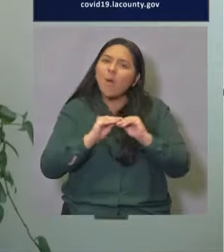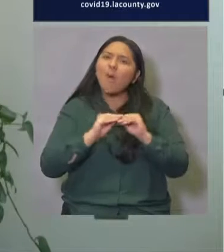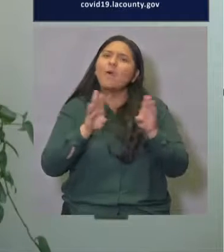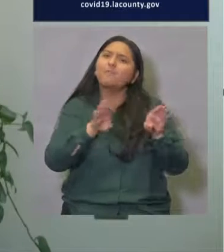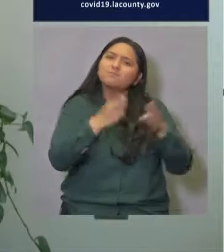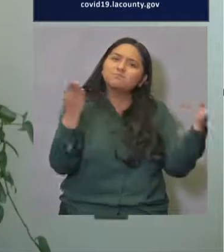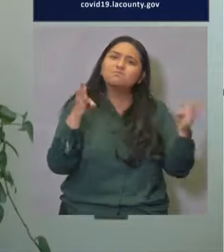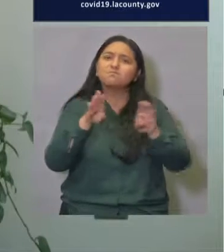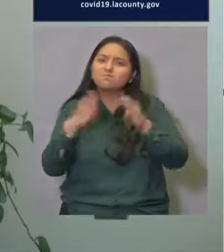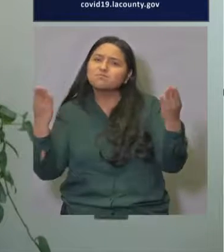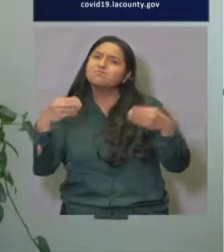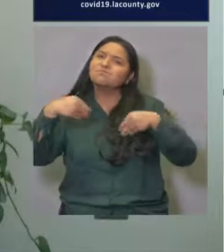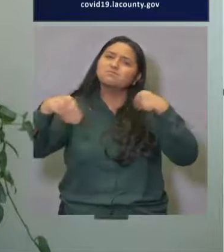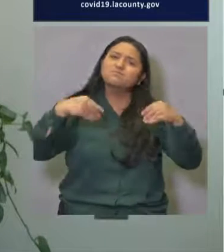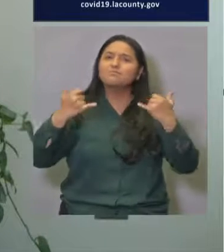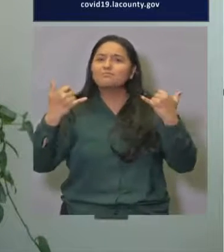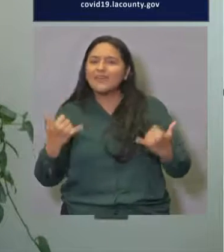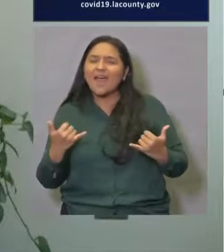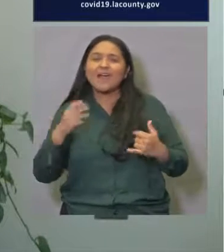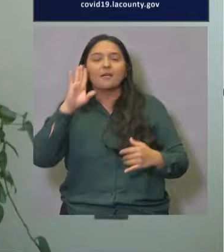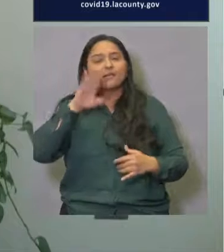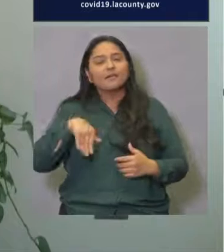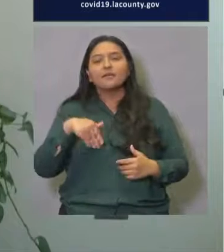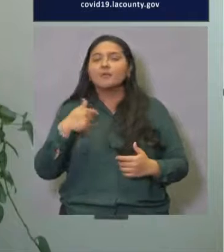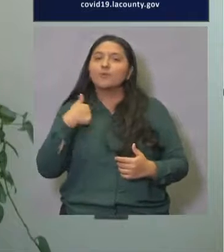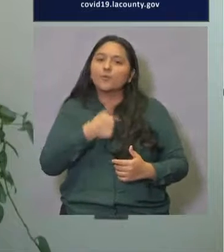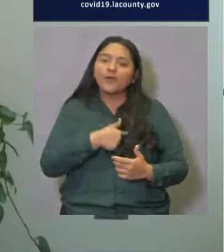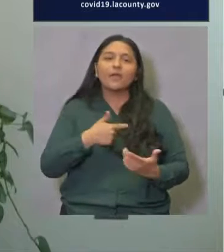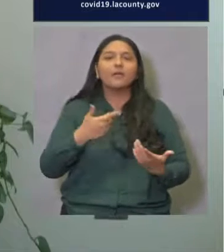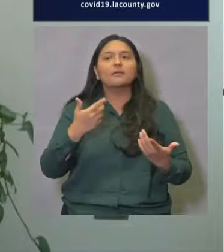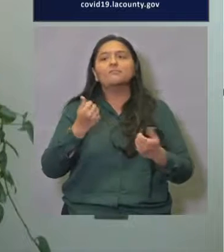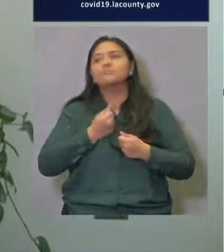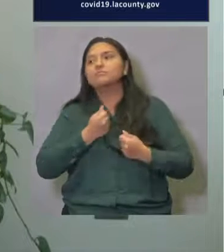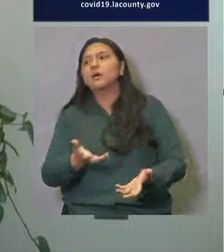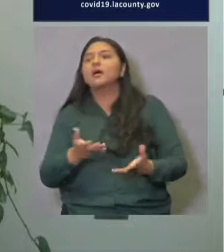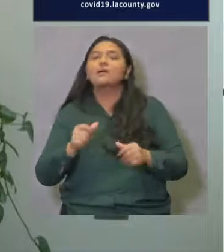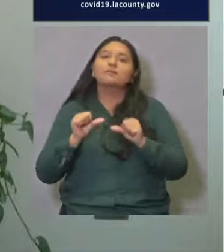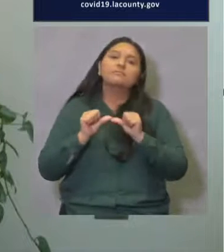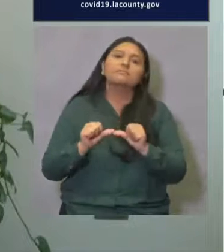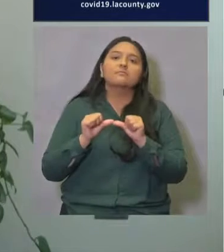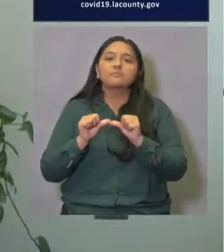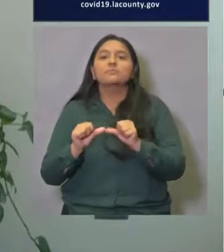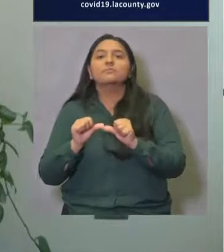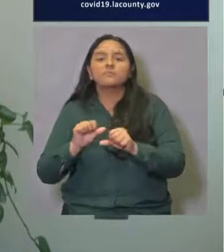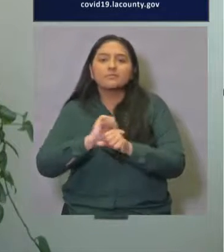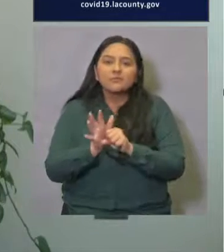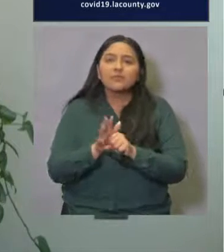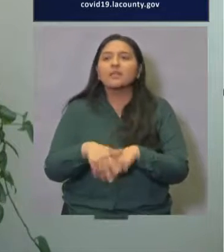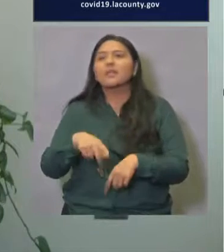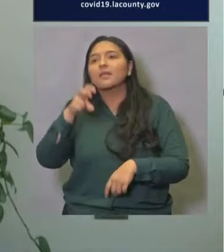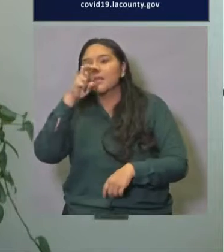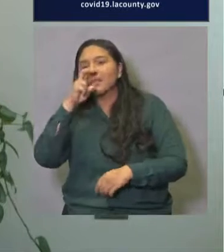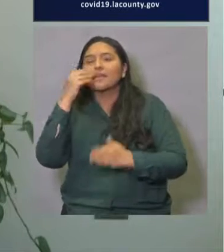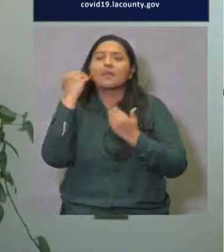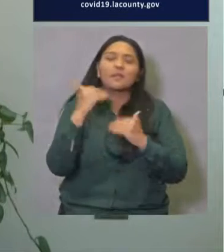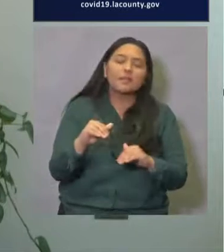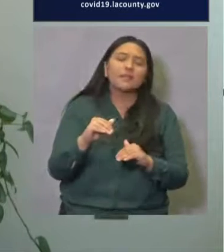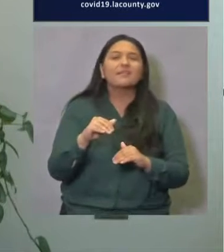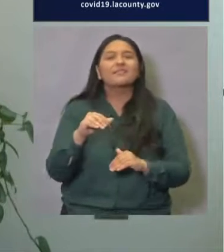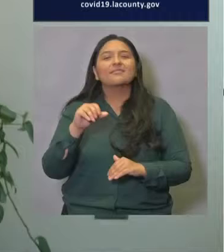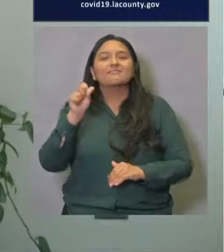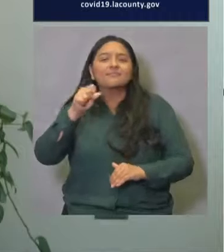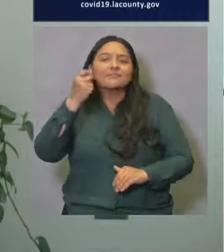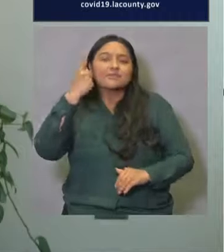of the reopenings, everyone is exhausted by this pandemic and the restrictions, but we don't want to